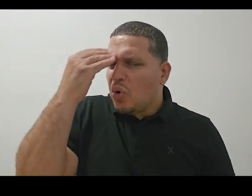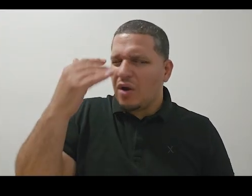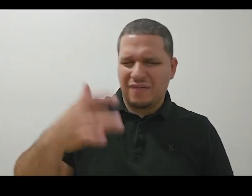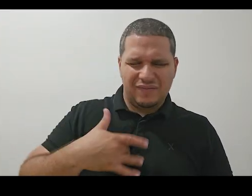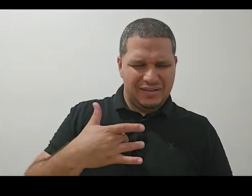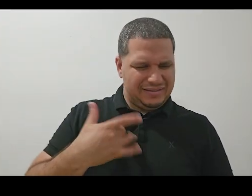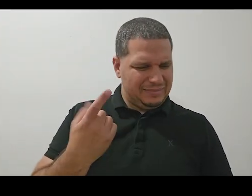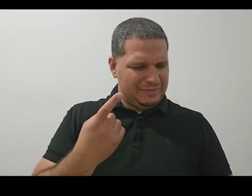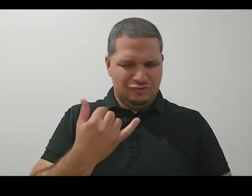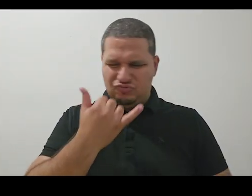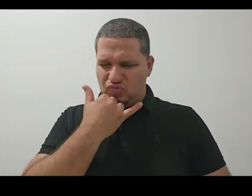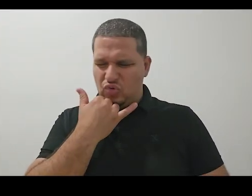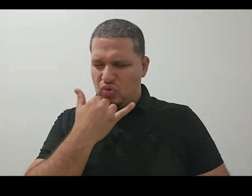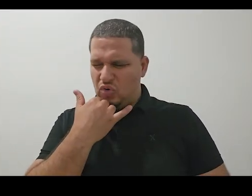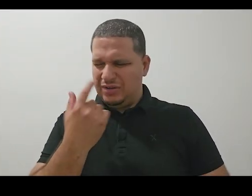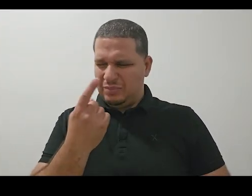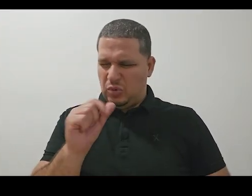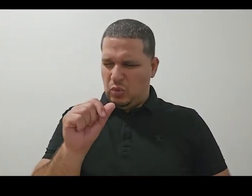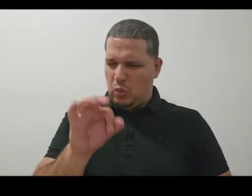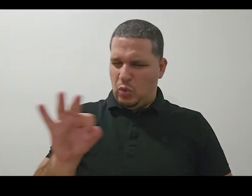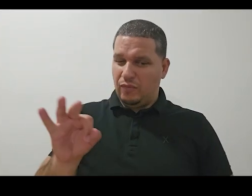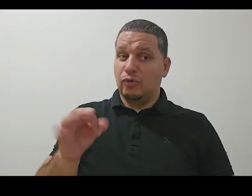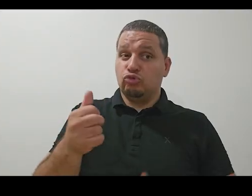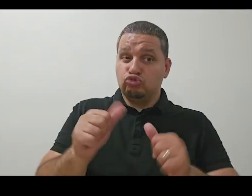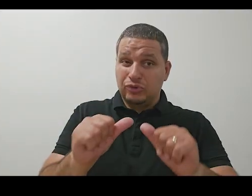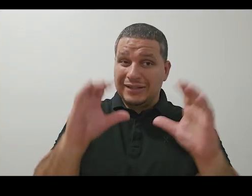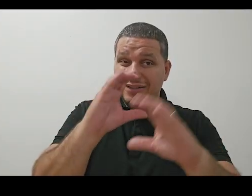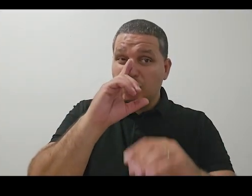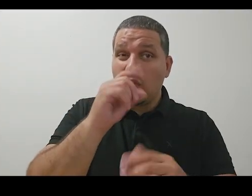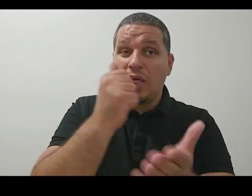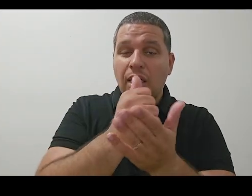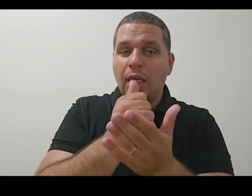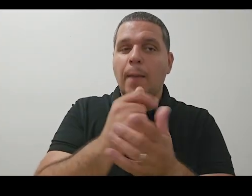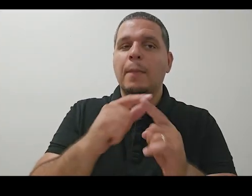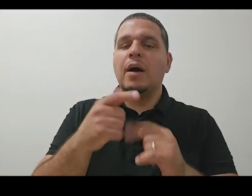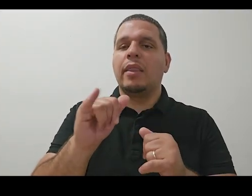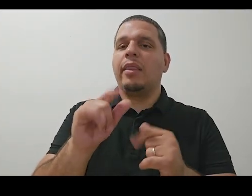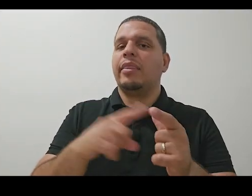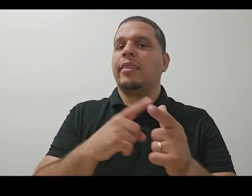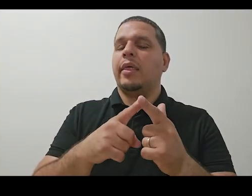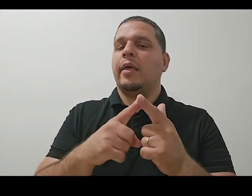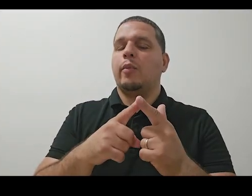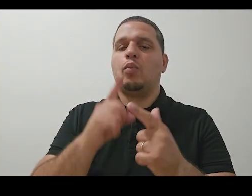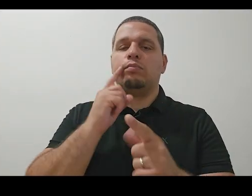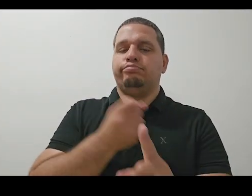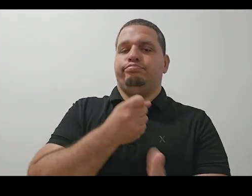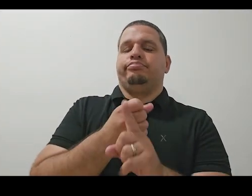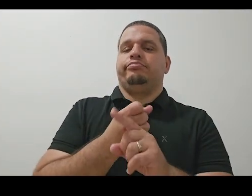that, oh, something's not great. And they try to seek help, but then met with a lot of